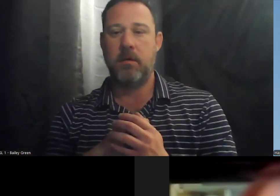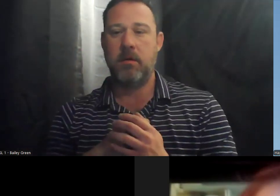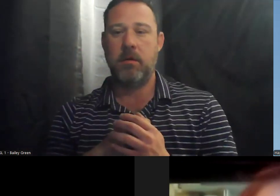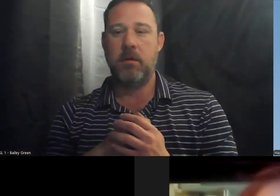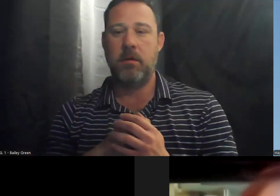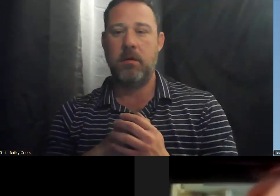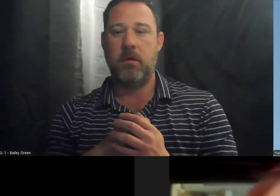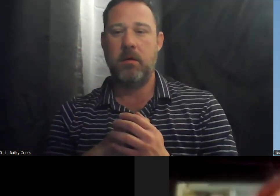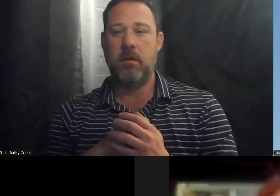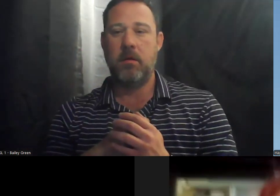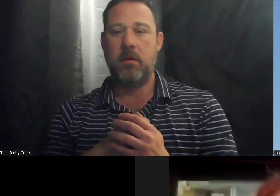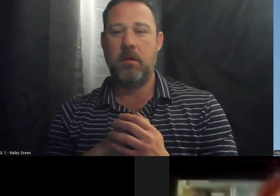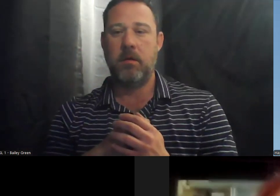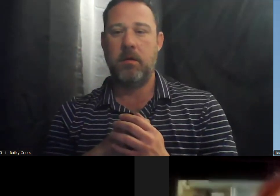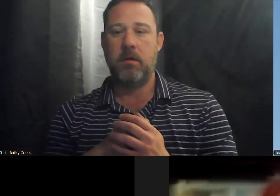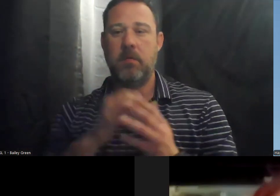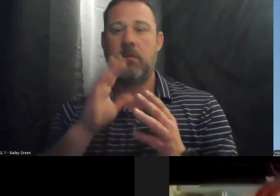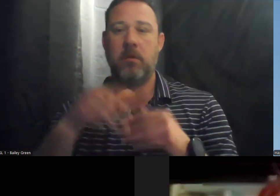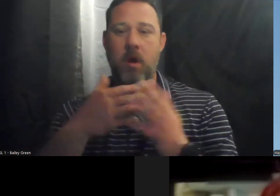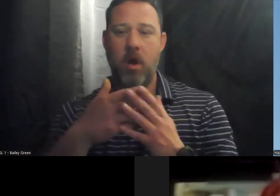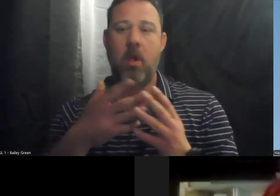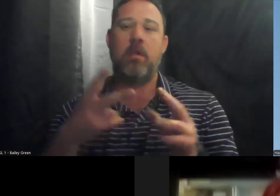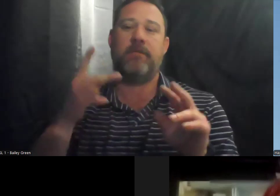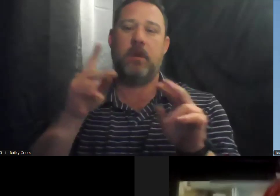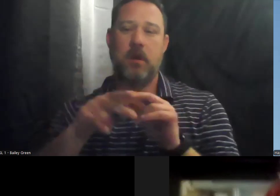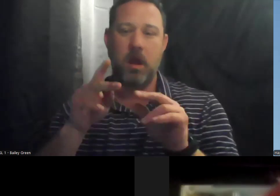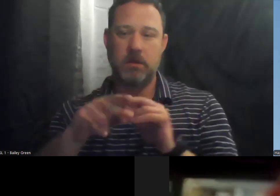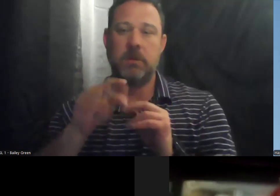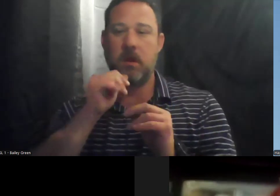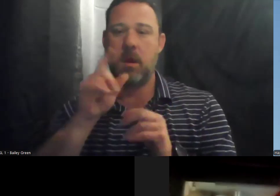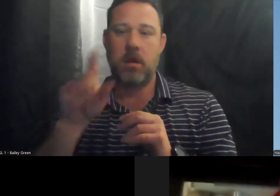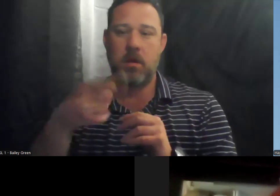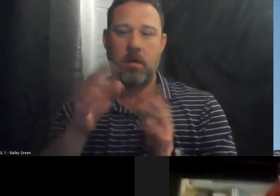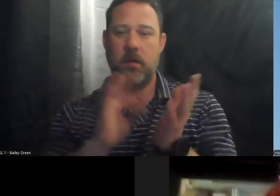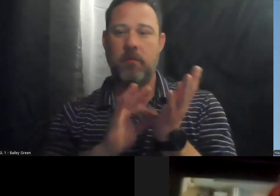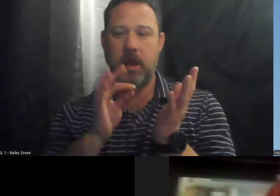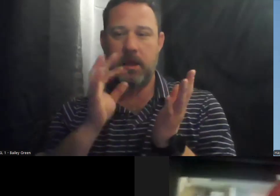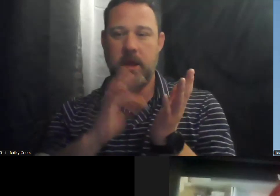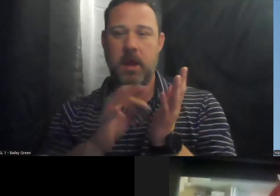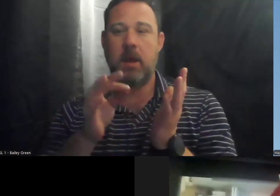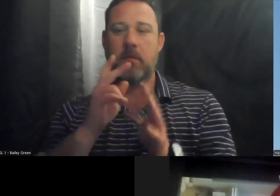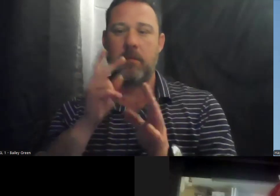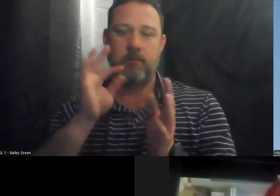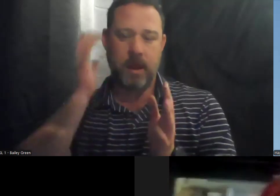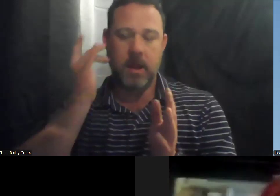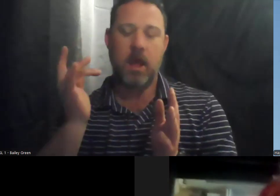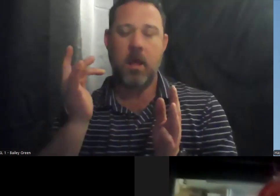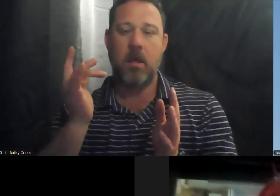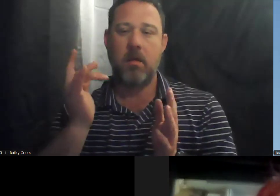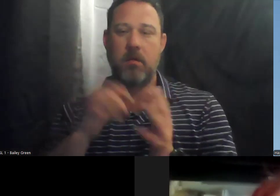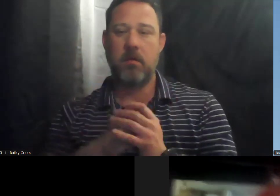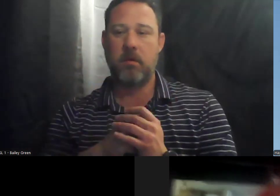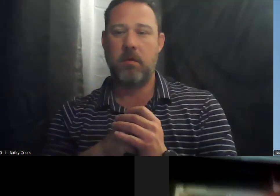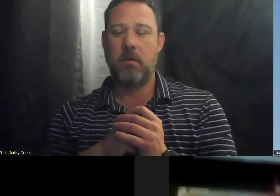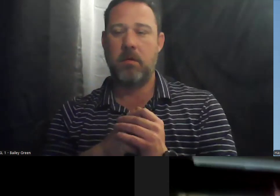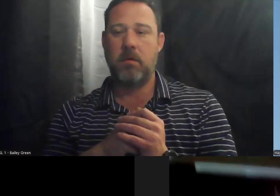All the talk of cuts and not just the Medicaid program, which is Medi-Cal in the state of